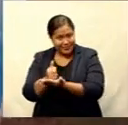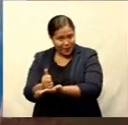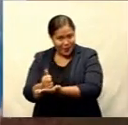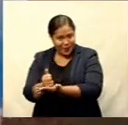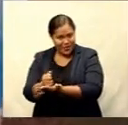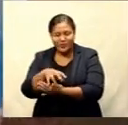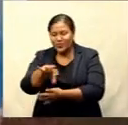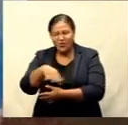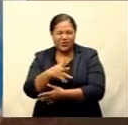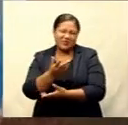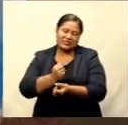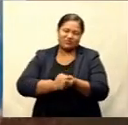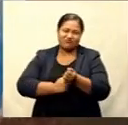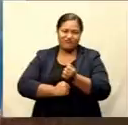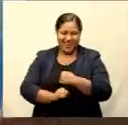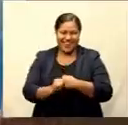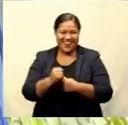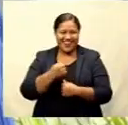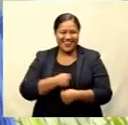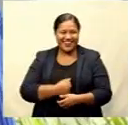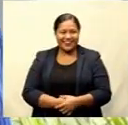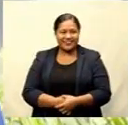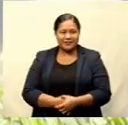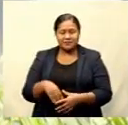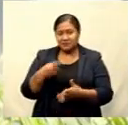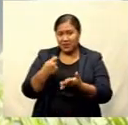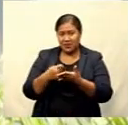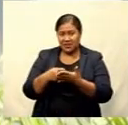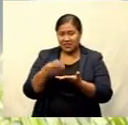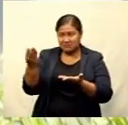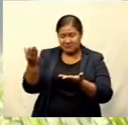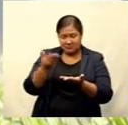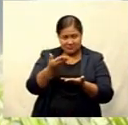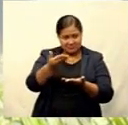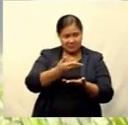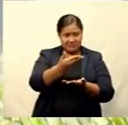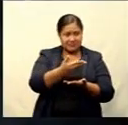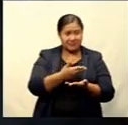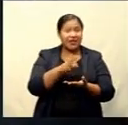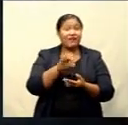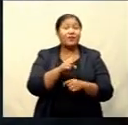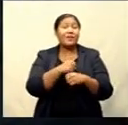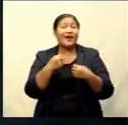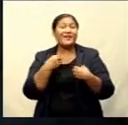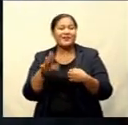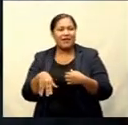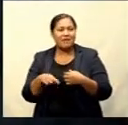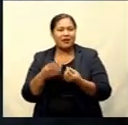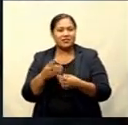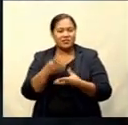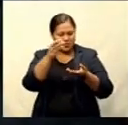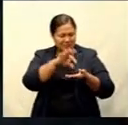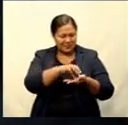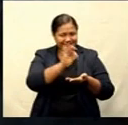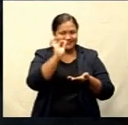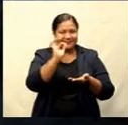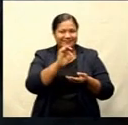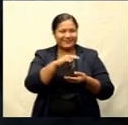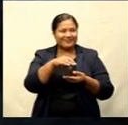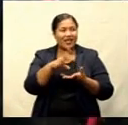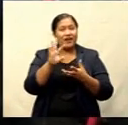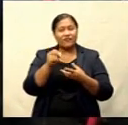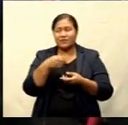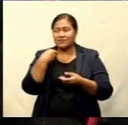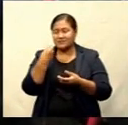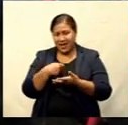may be struggling. The money which is coming was from our members who have forked out dollars out of their